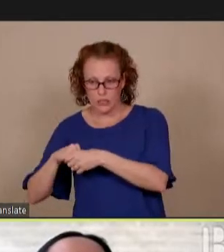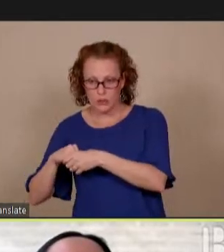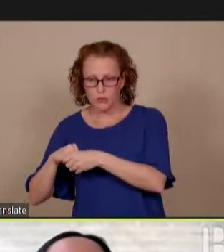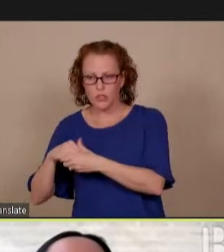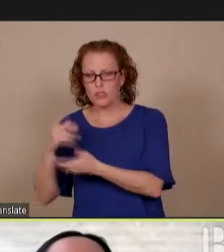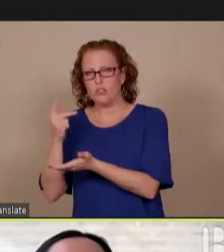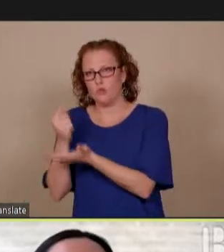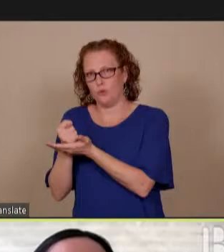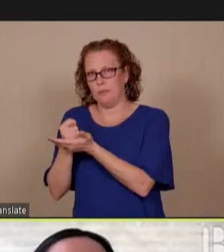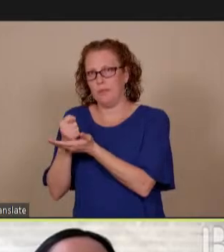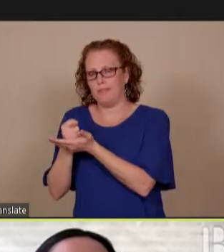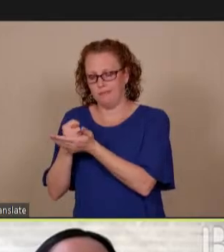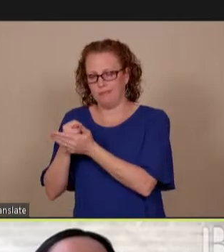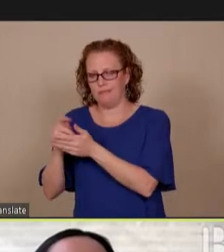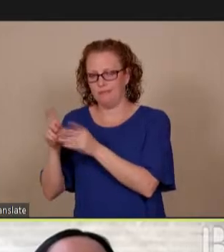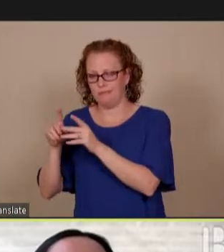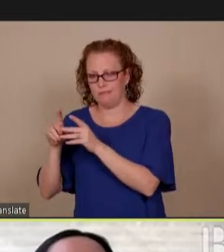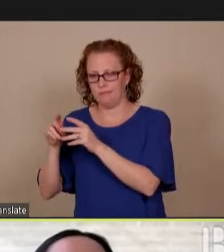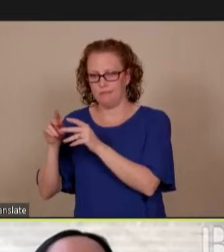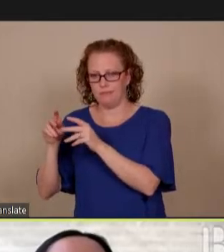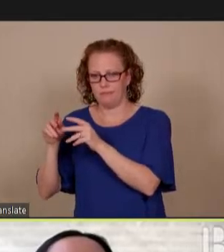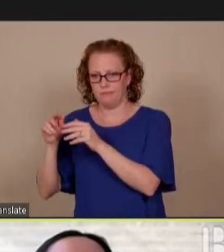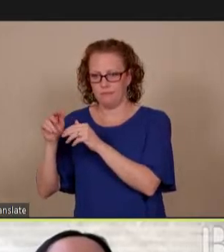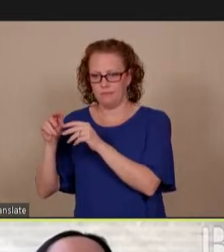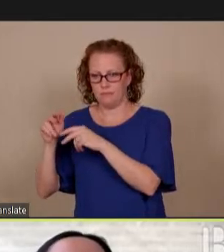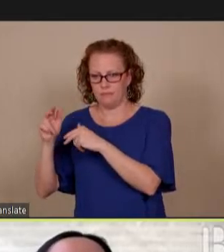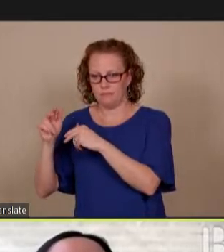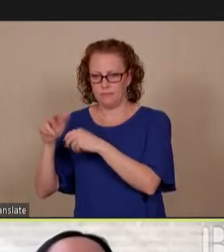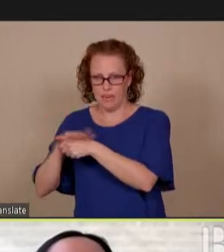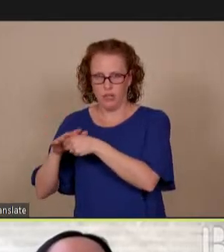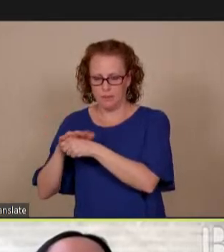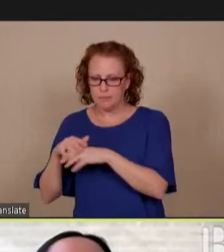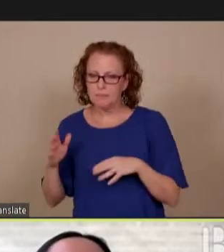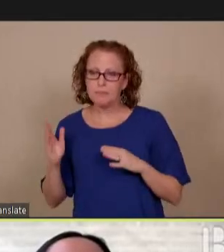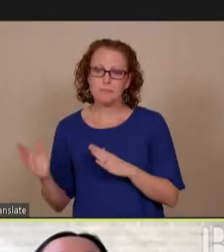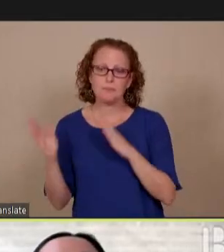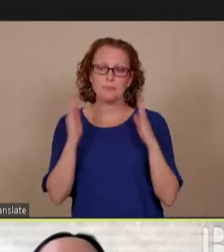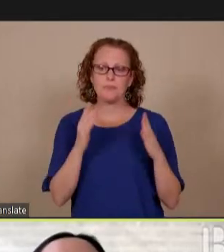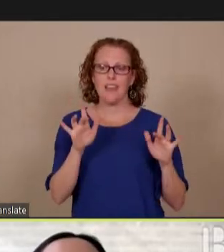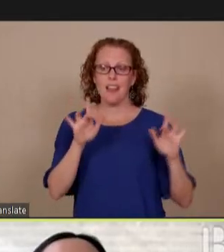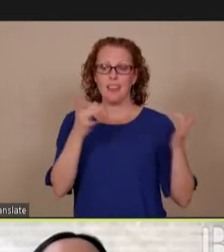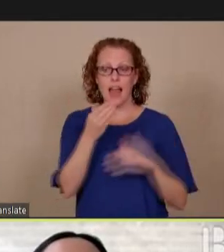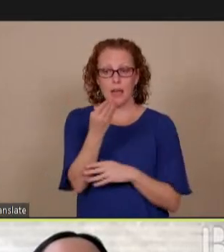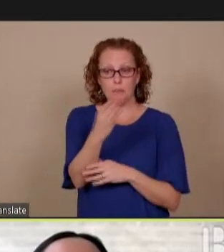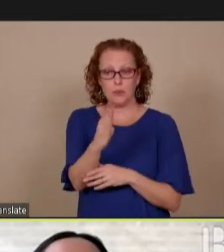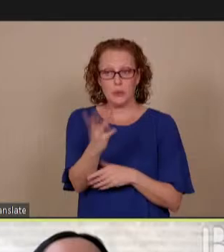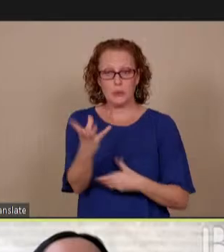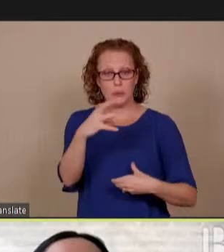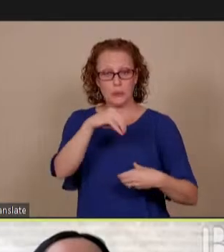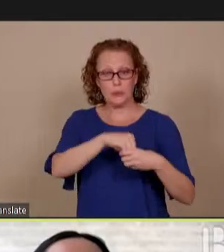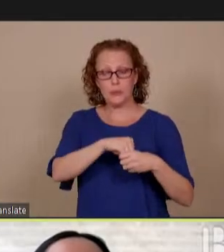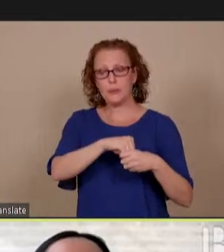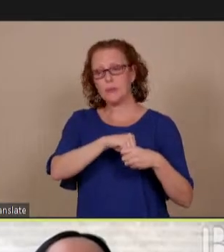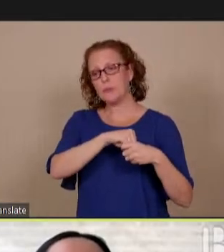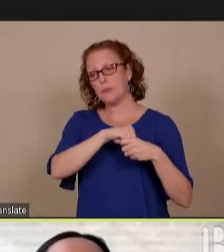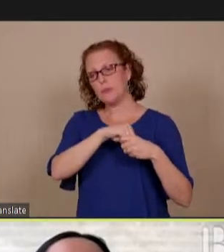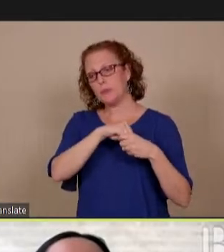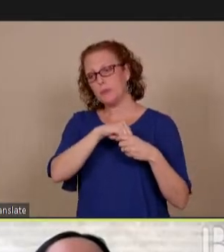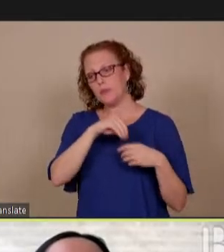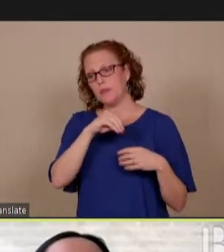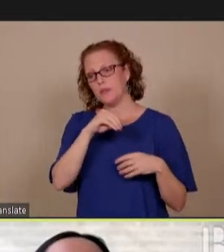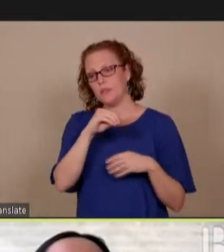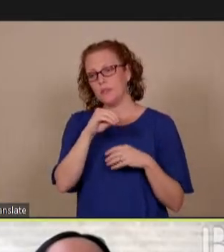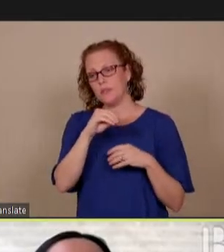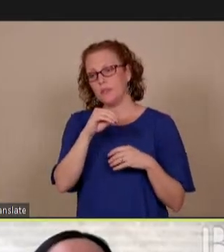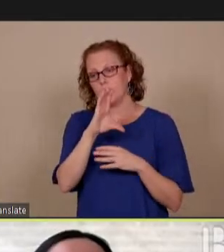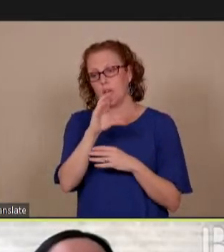District 3 in light blue include the outlets and the commercial core of the city. District